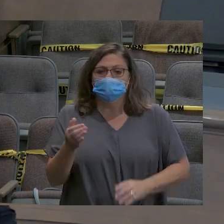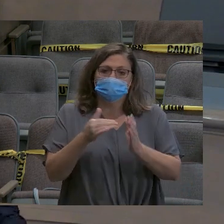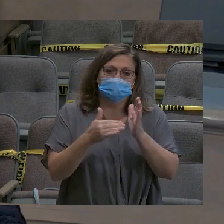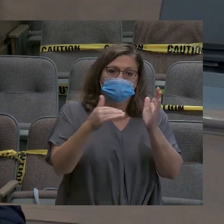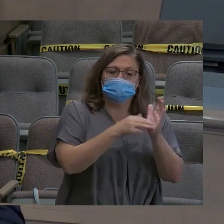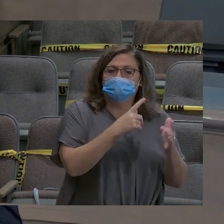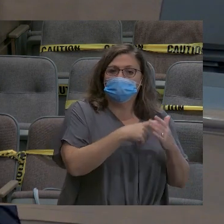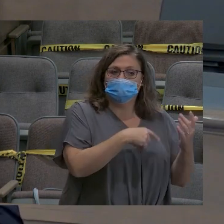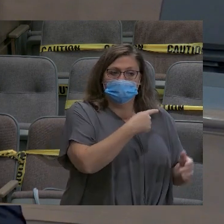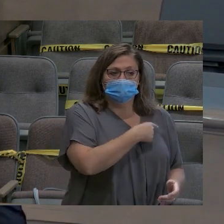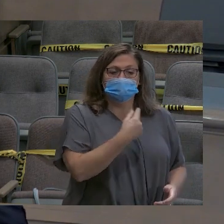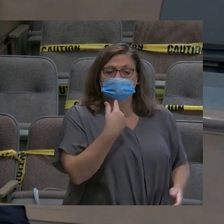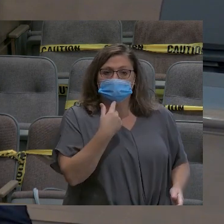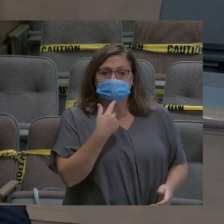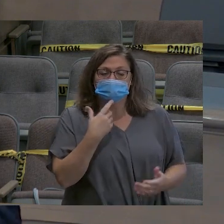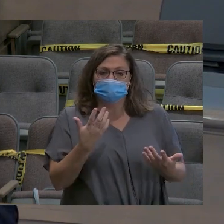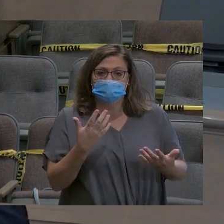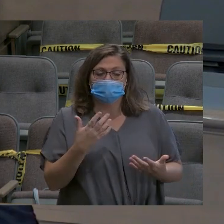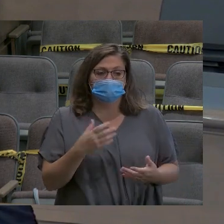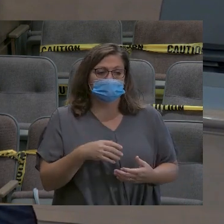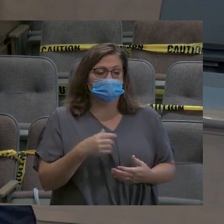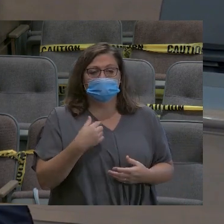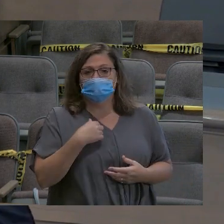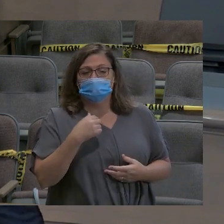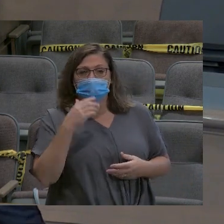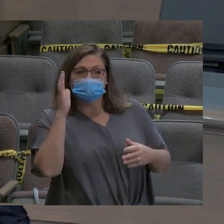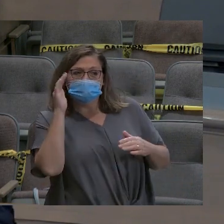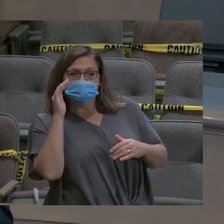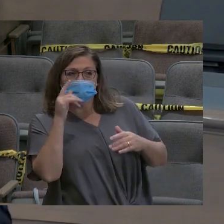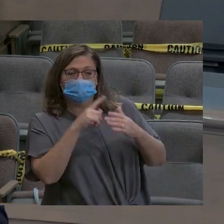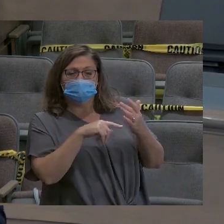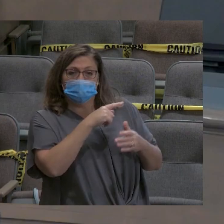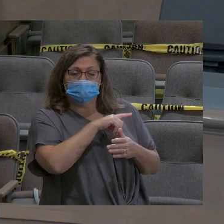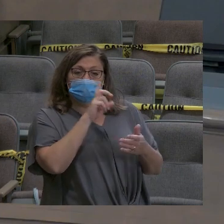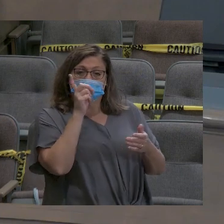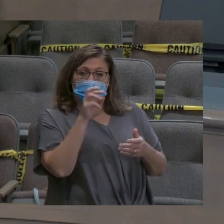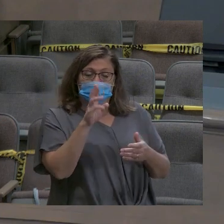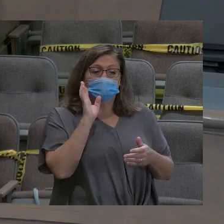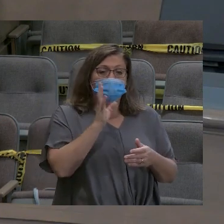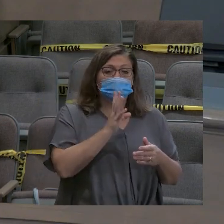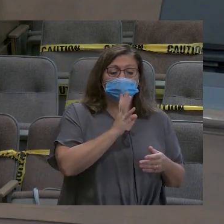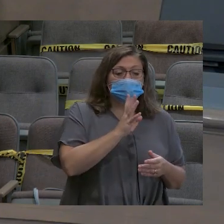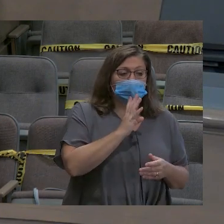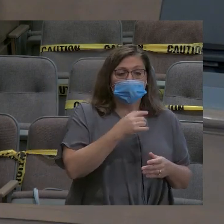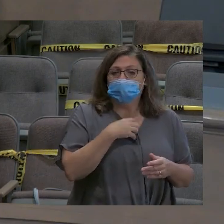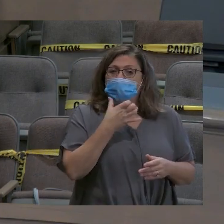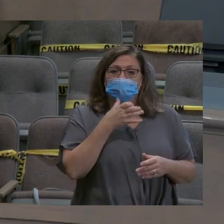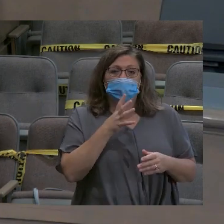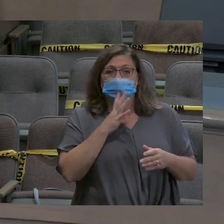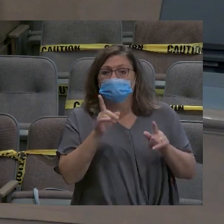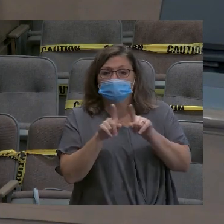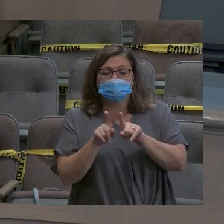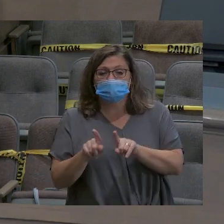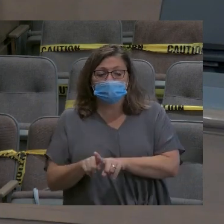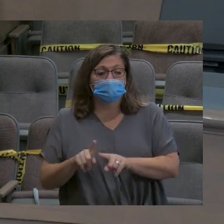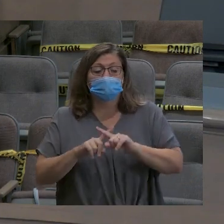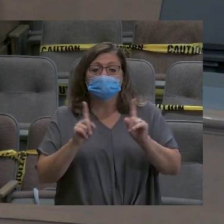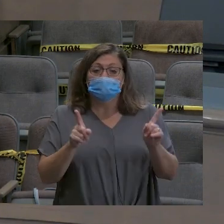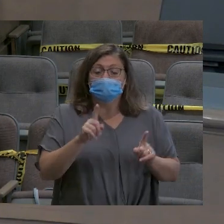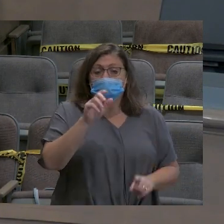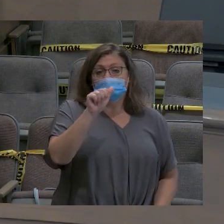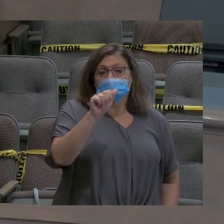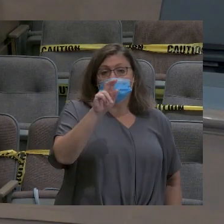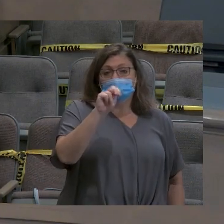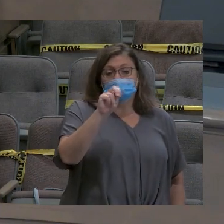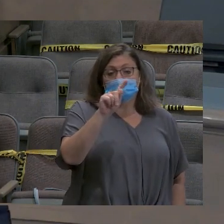or anticipate what Dr. Kitchens will speak to later. But one thing about this antibody testing,